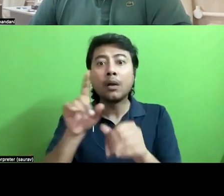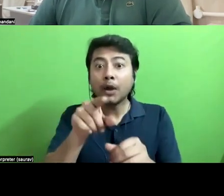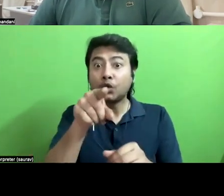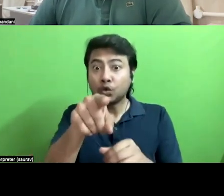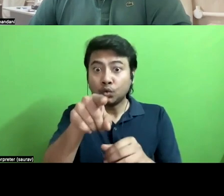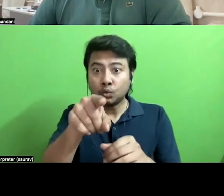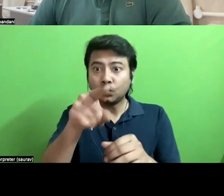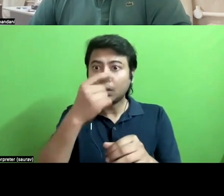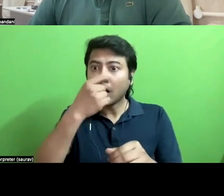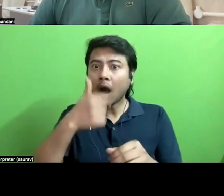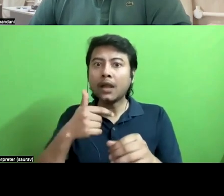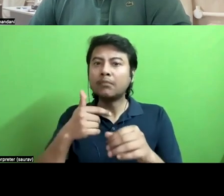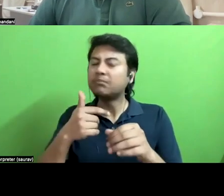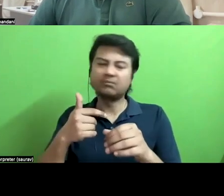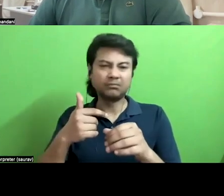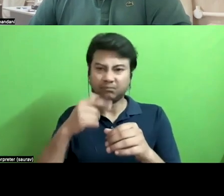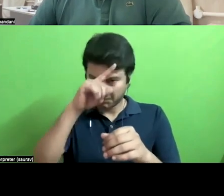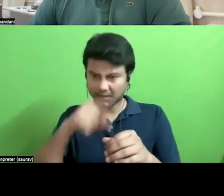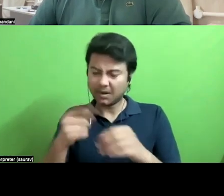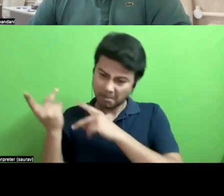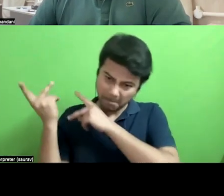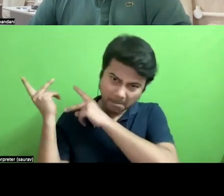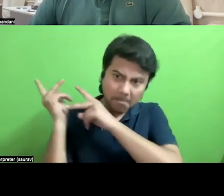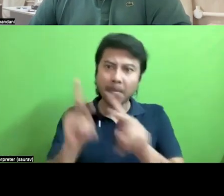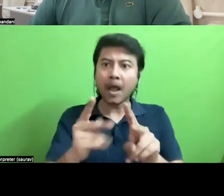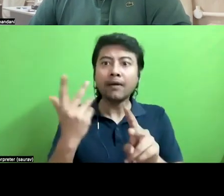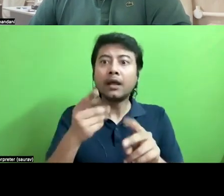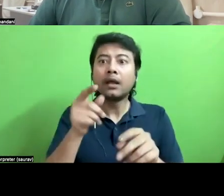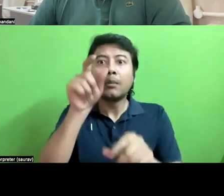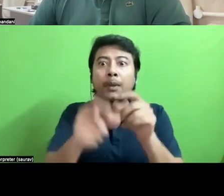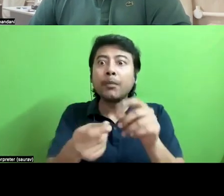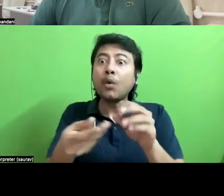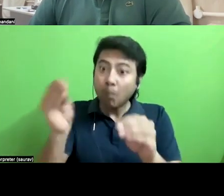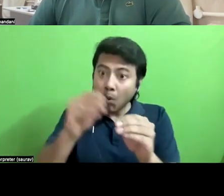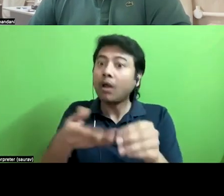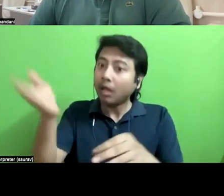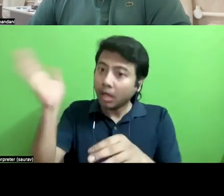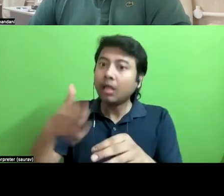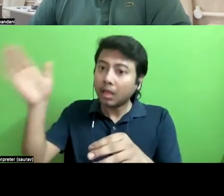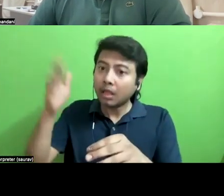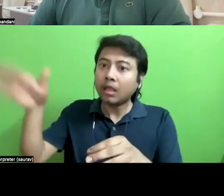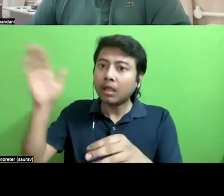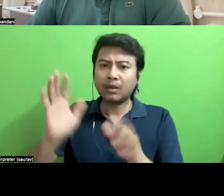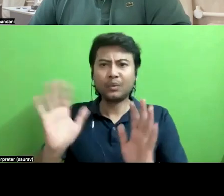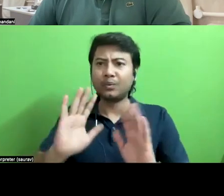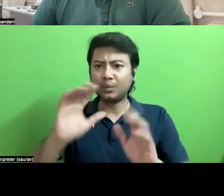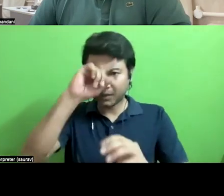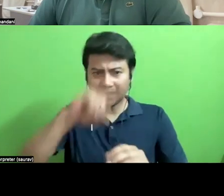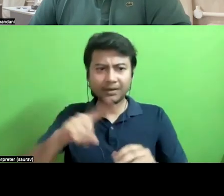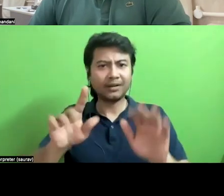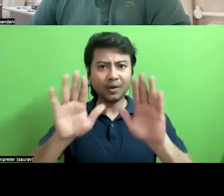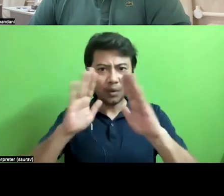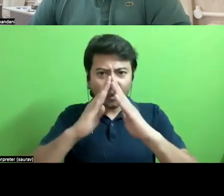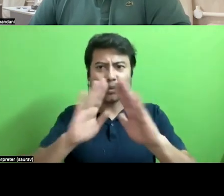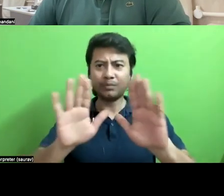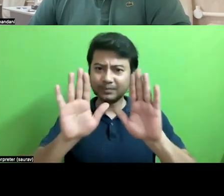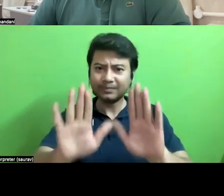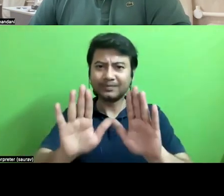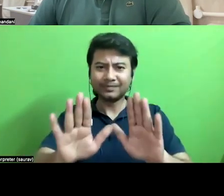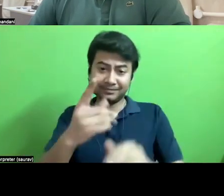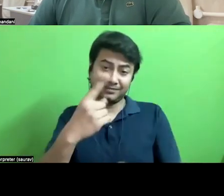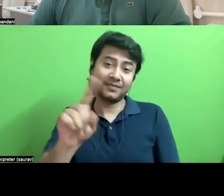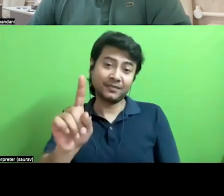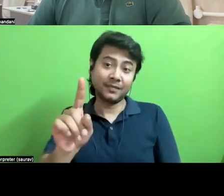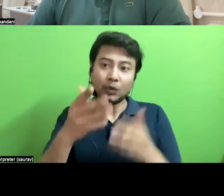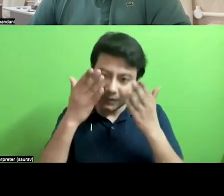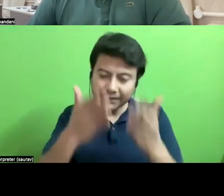have to move out of the country, right? Be in the country, your homeland. I think that is why Year a Million is